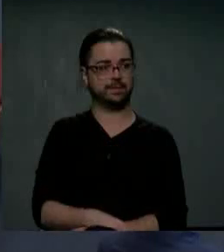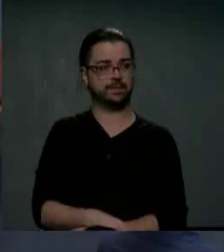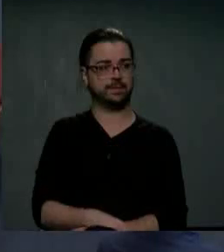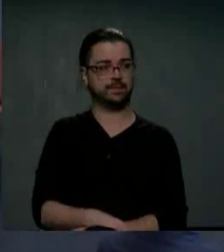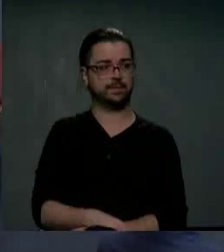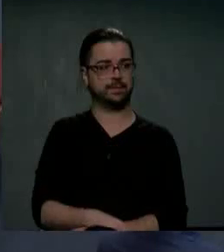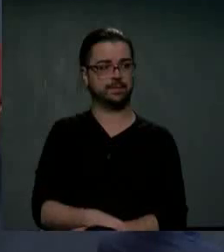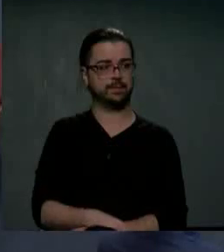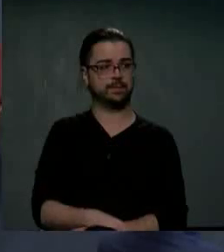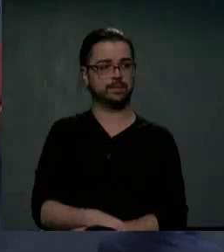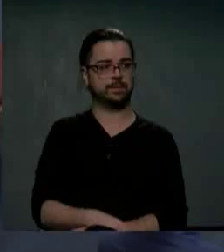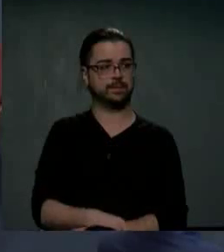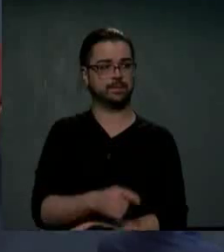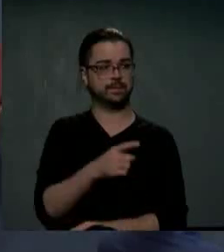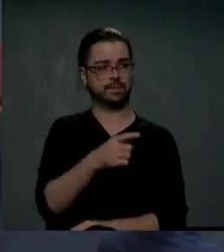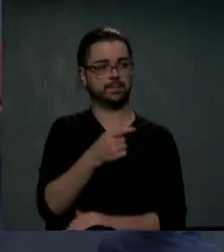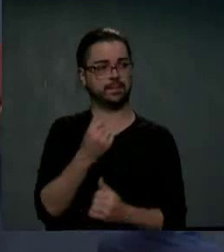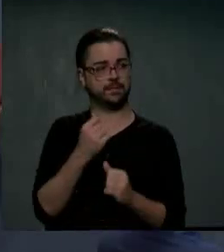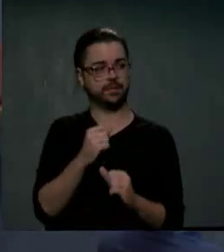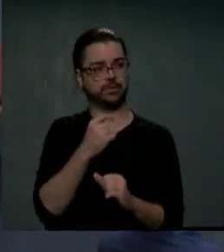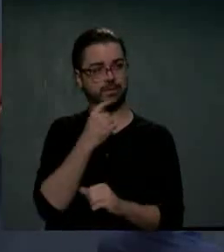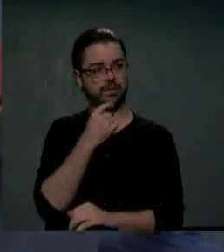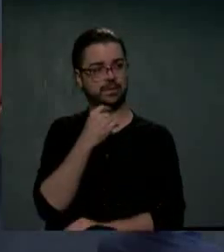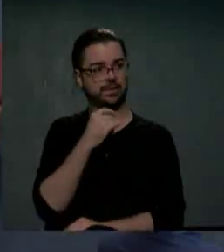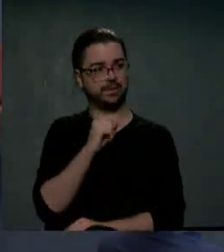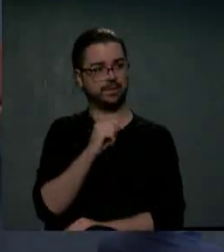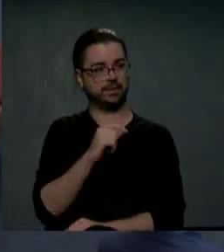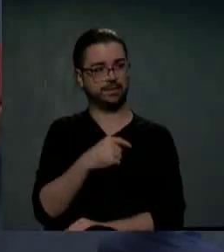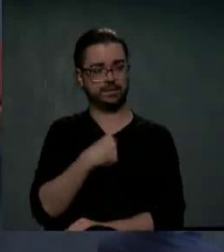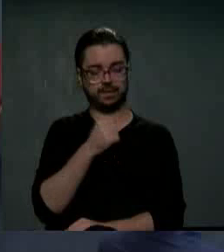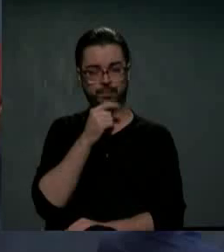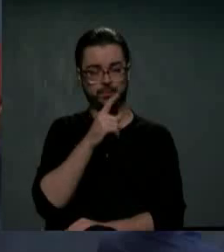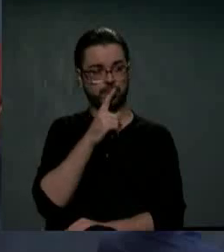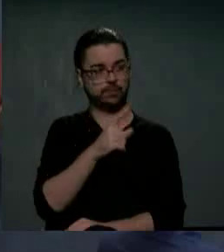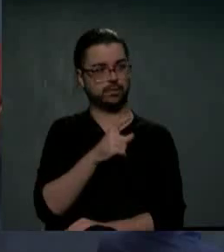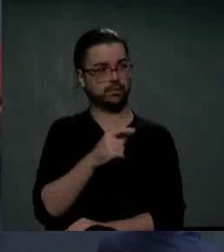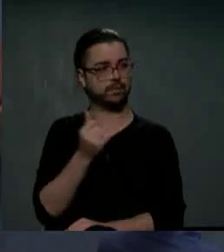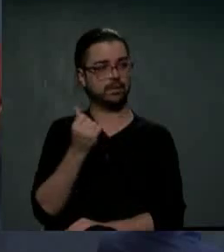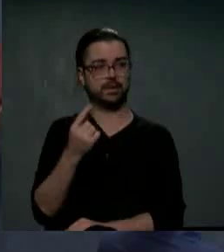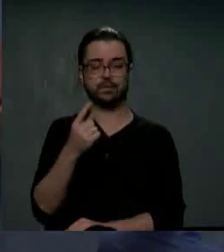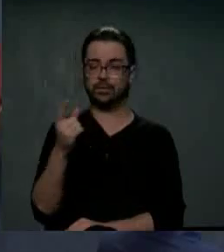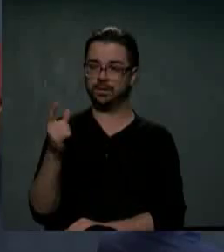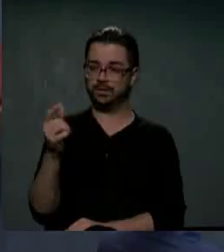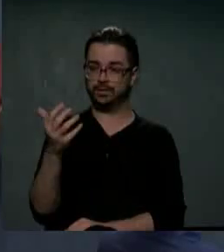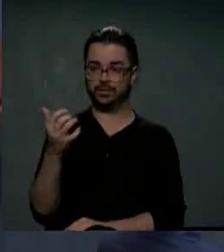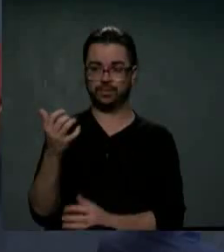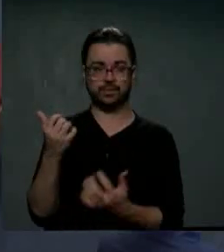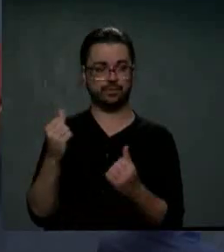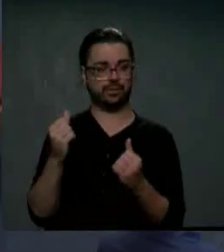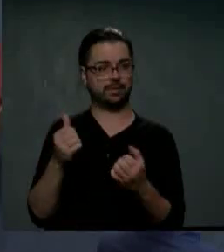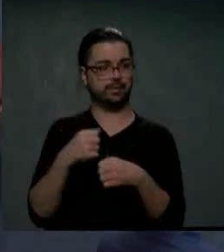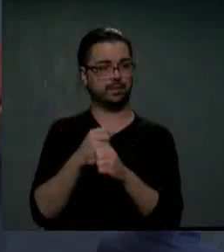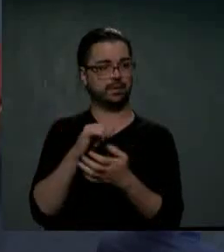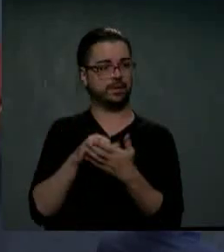Why don't you try to say it? I'm not sure. Anyone else want to take a stab at the a motion?